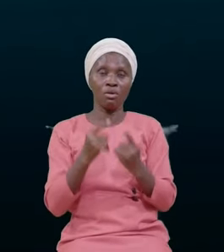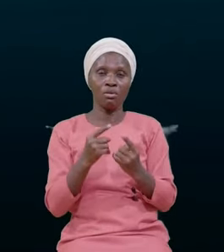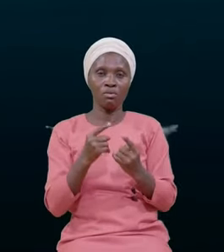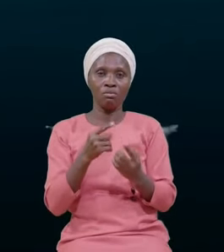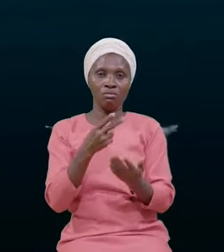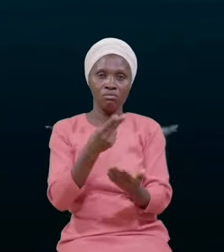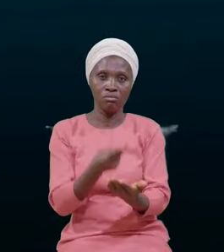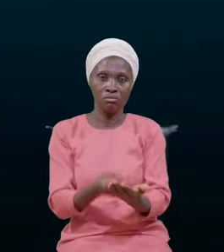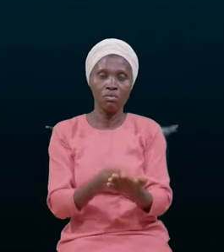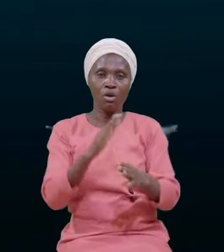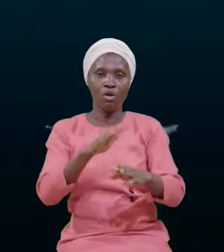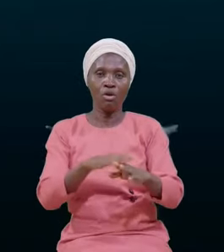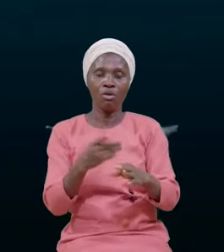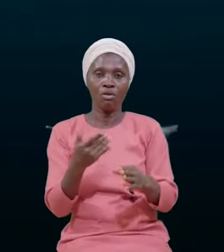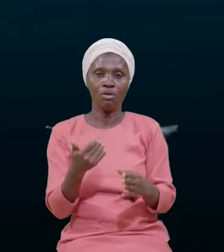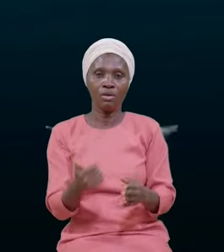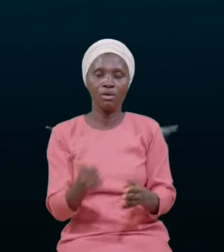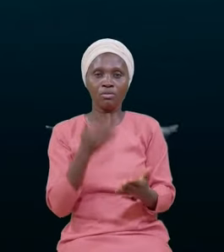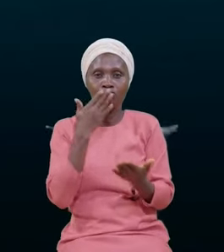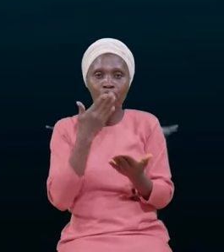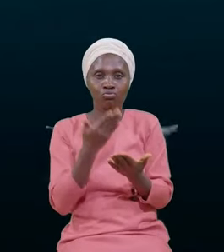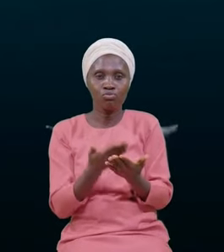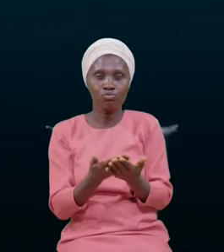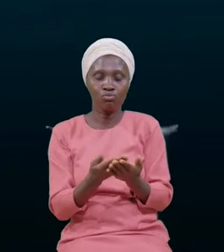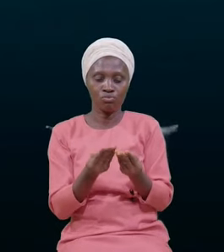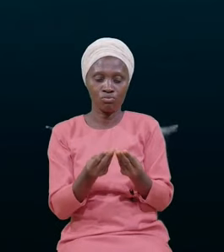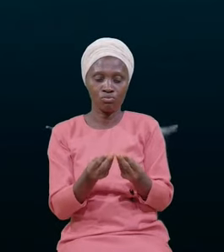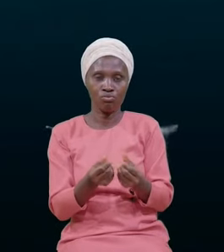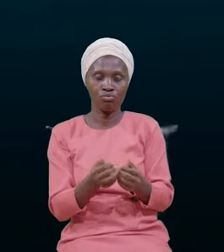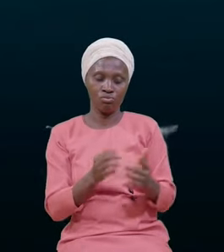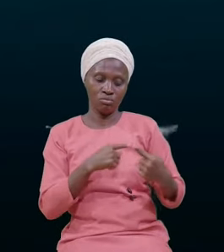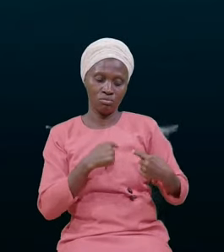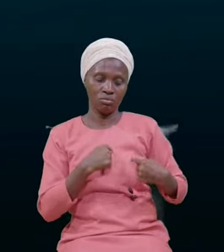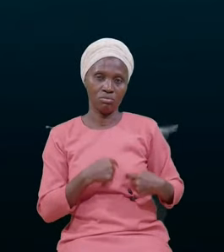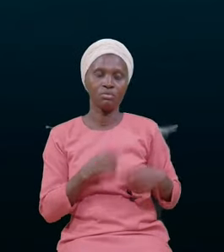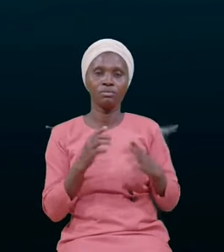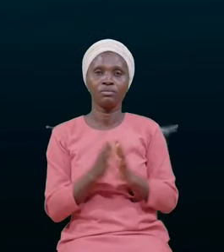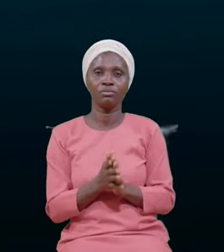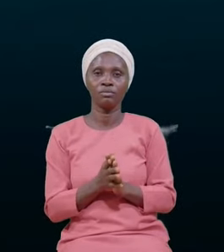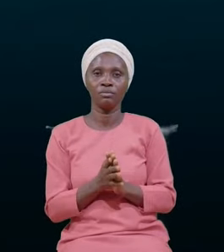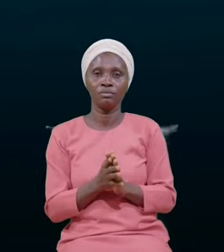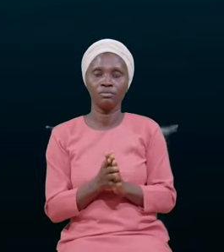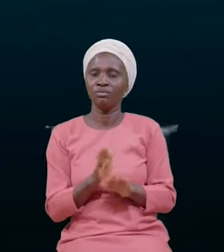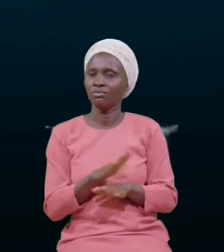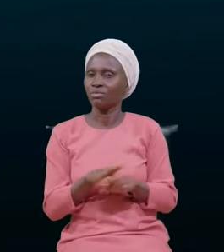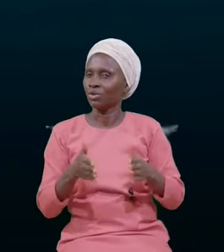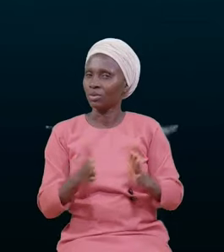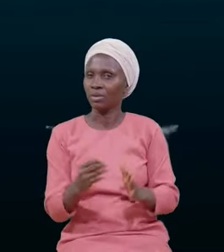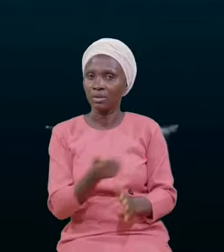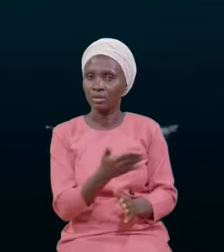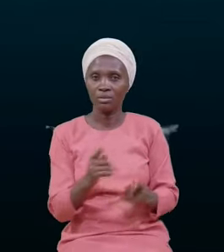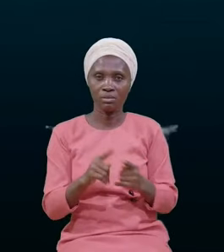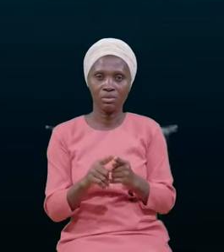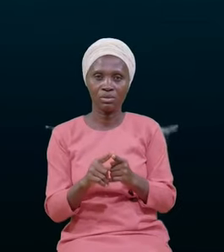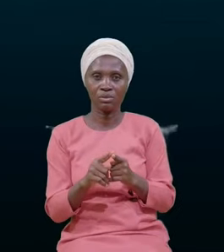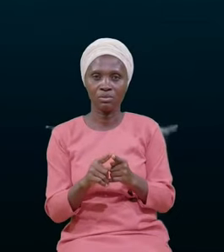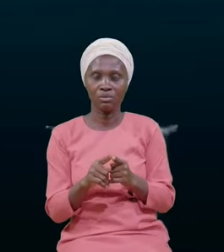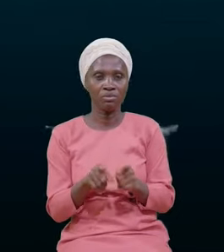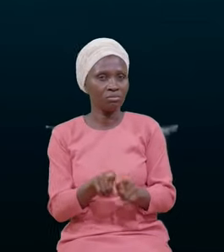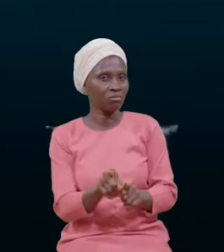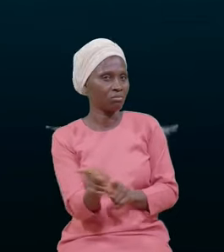pray don't allow anything to distract you pray and ask the Lord so that you remain